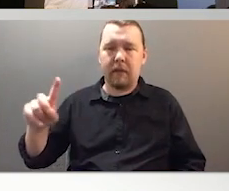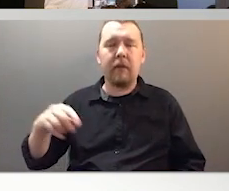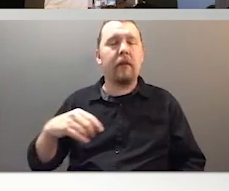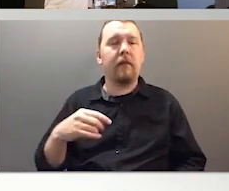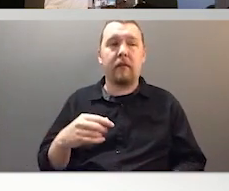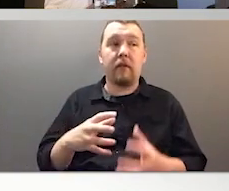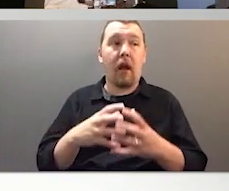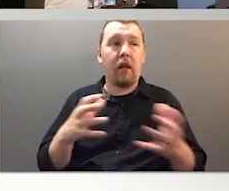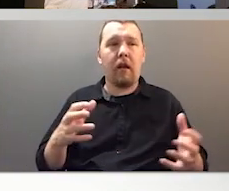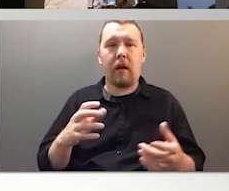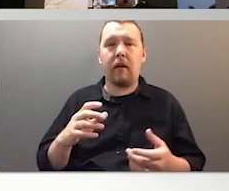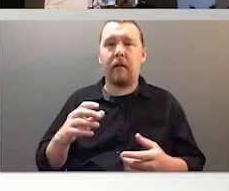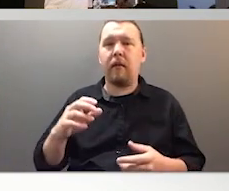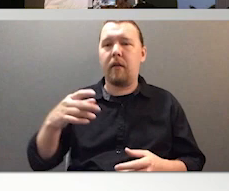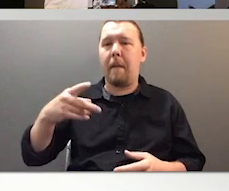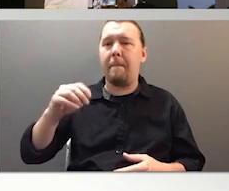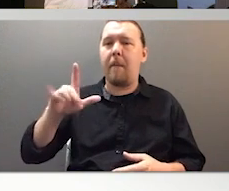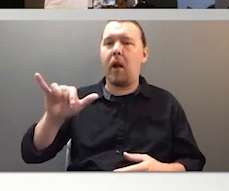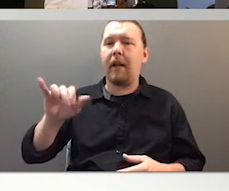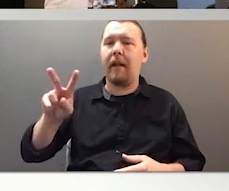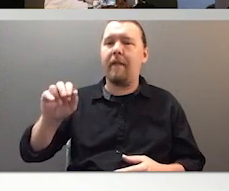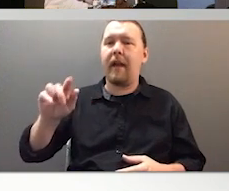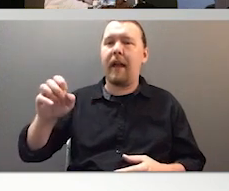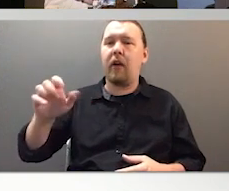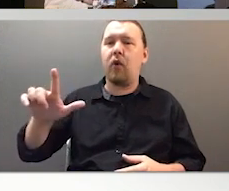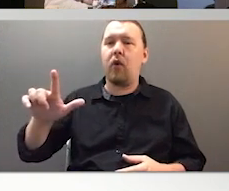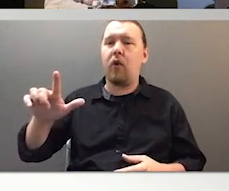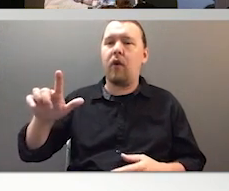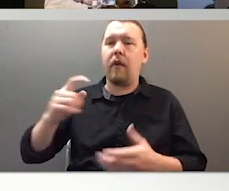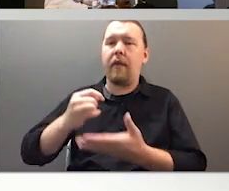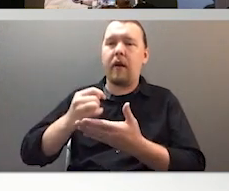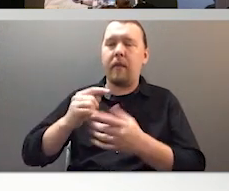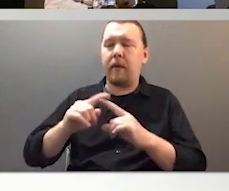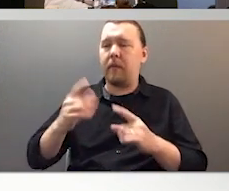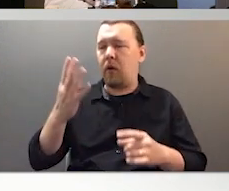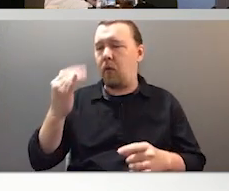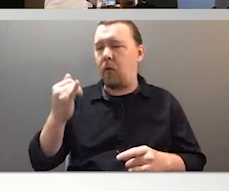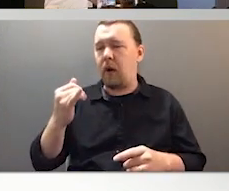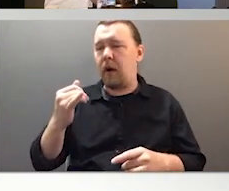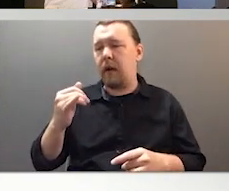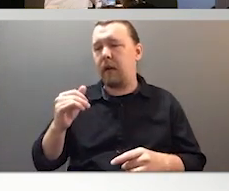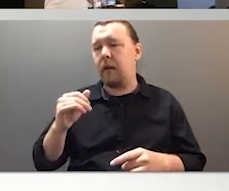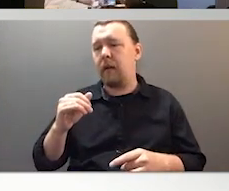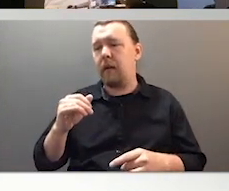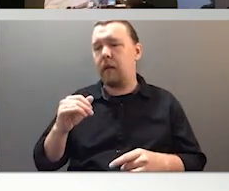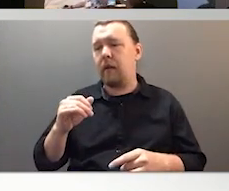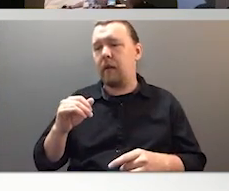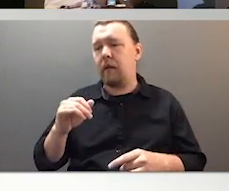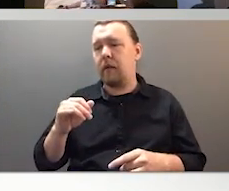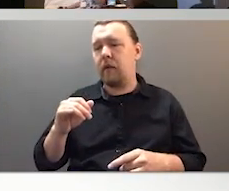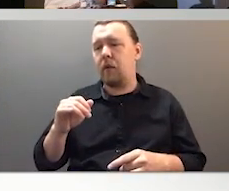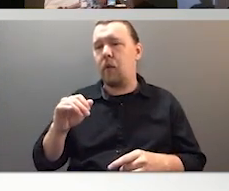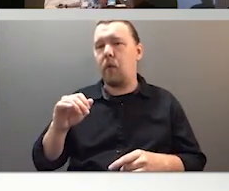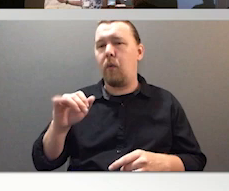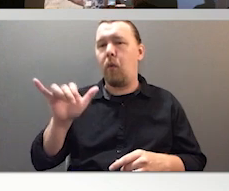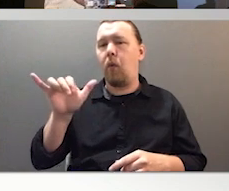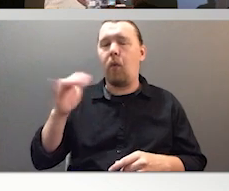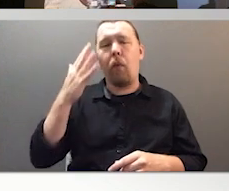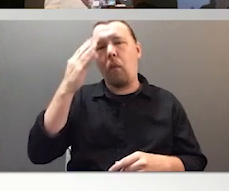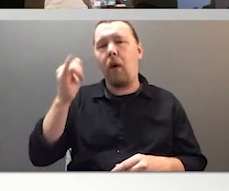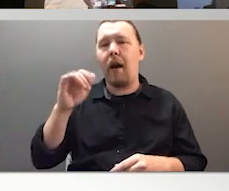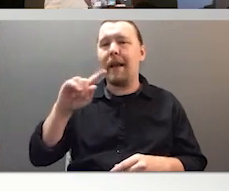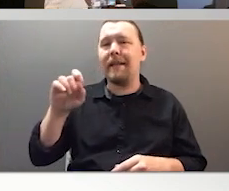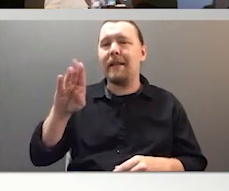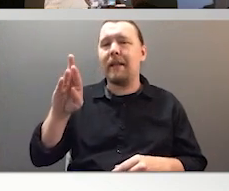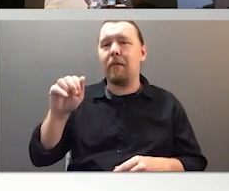the polyvagal theory, but also with why zebras don't get ulcers. The why zebras don't get ulcers, matched